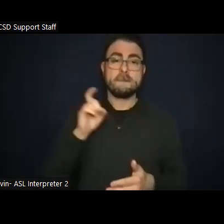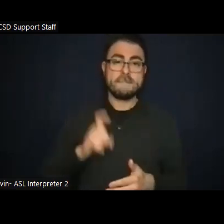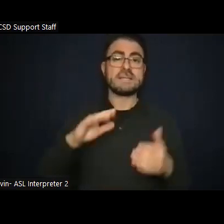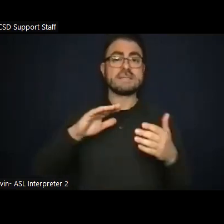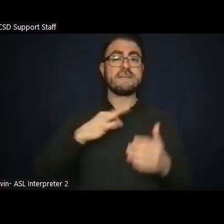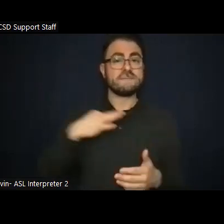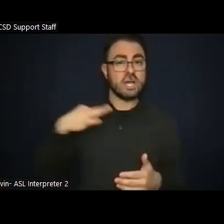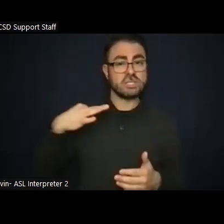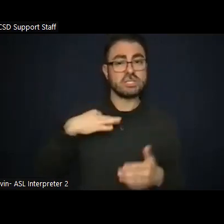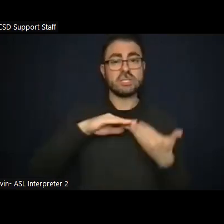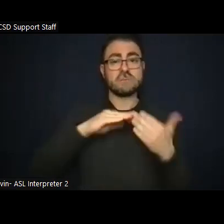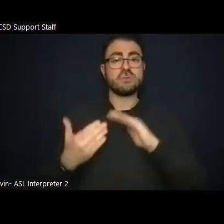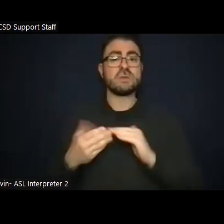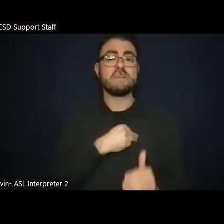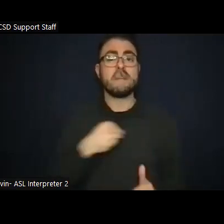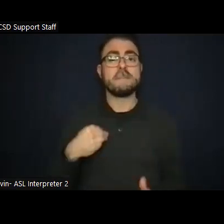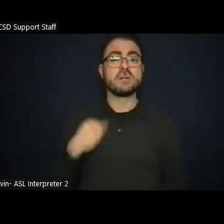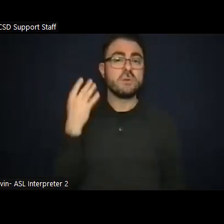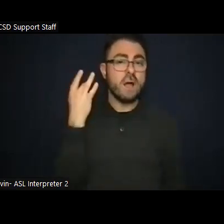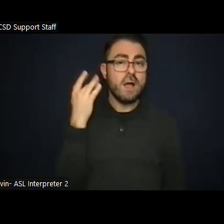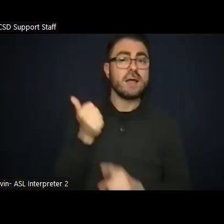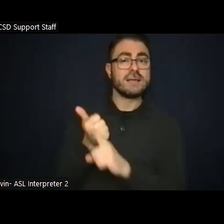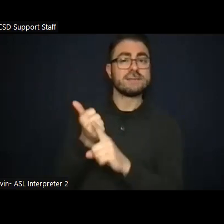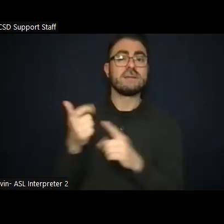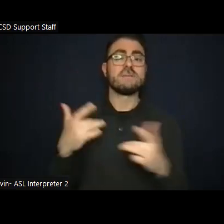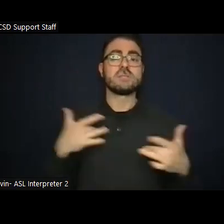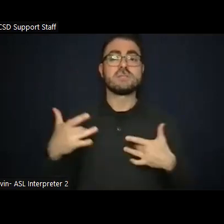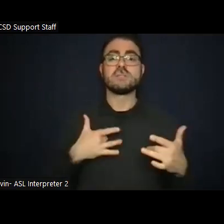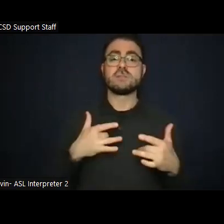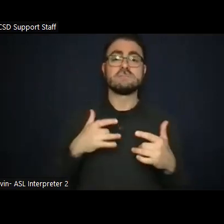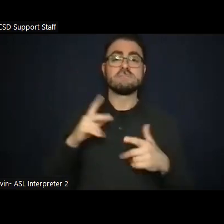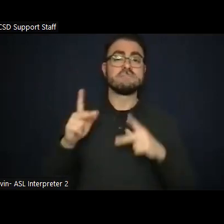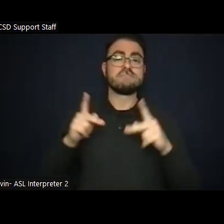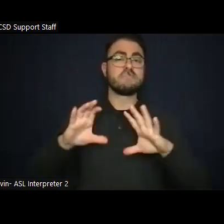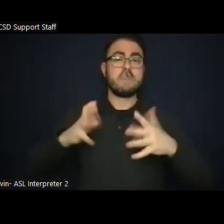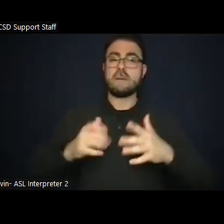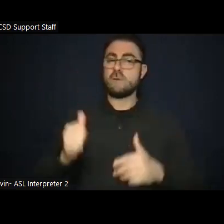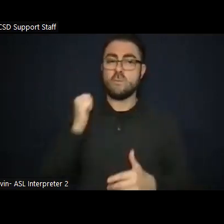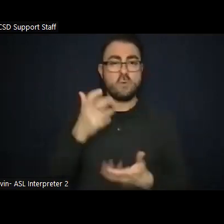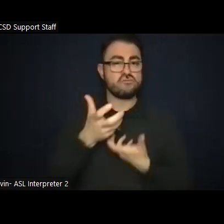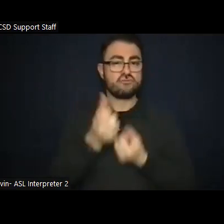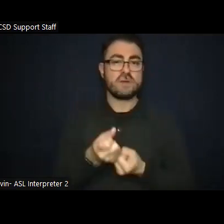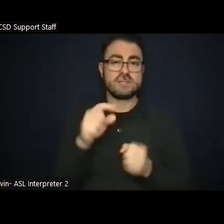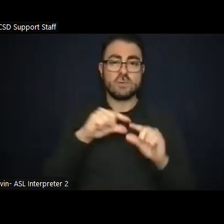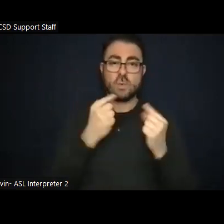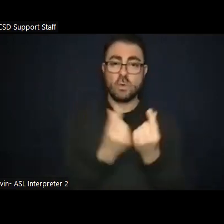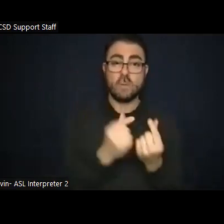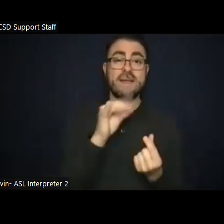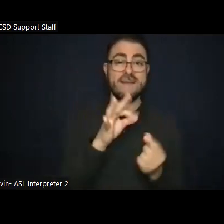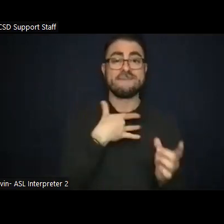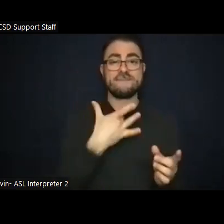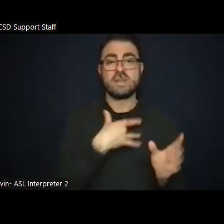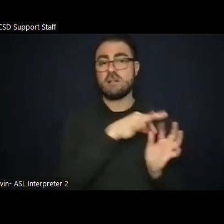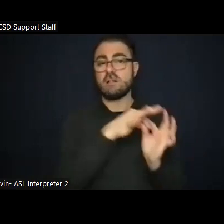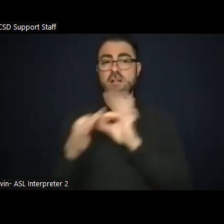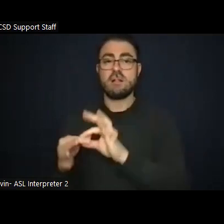community members, because otherwise he's concerned the public will not trust a group that essentially is connected to the city through